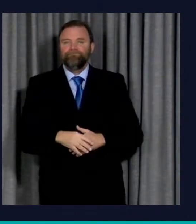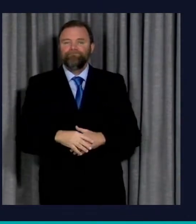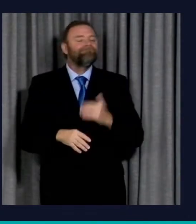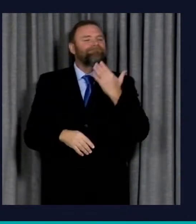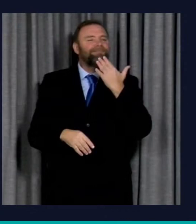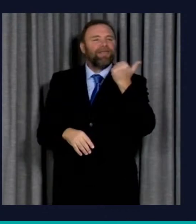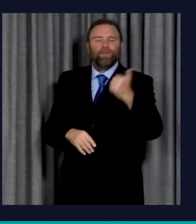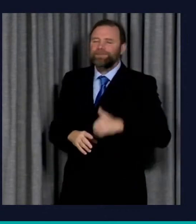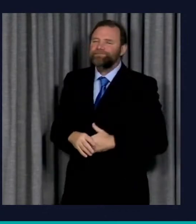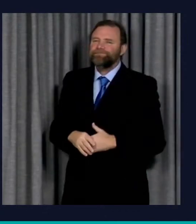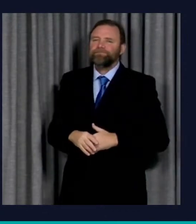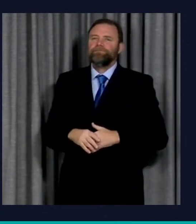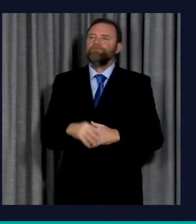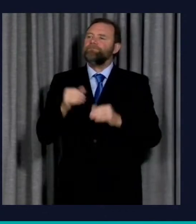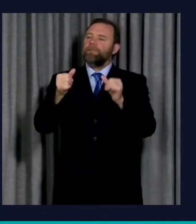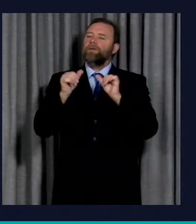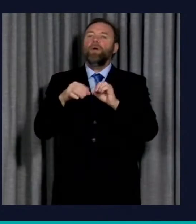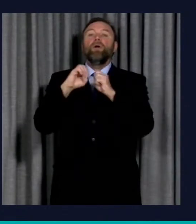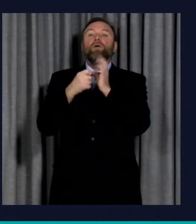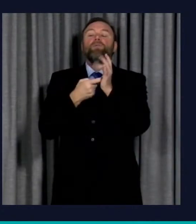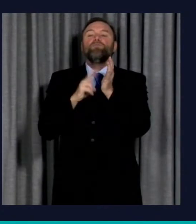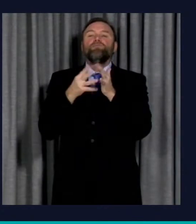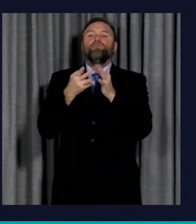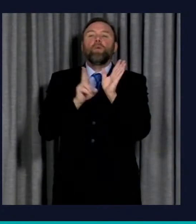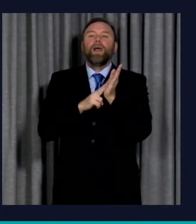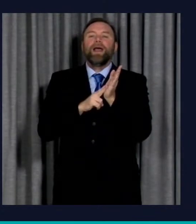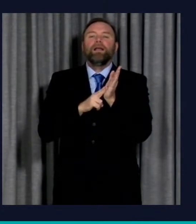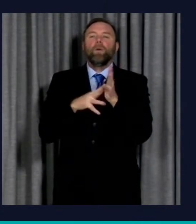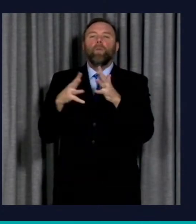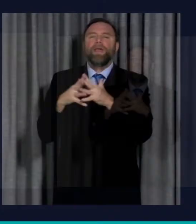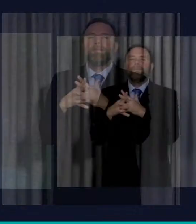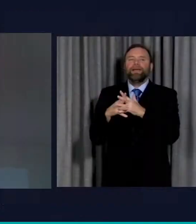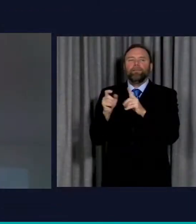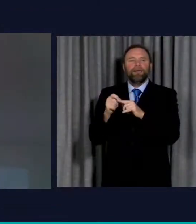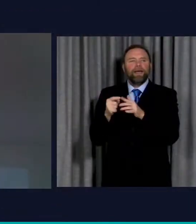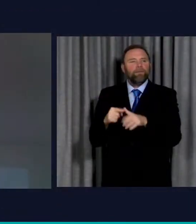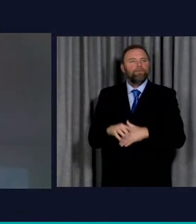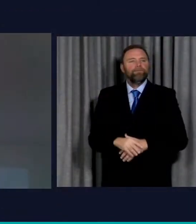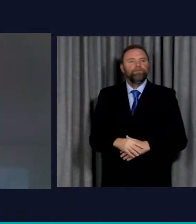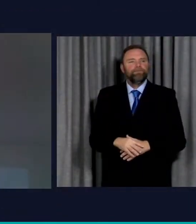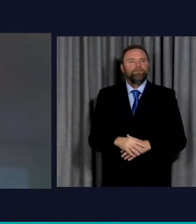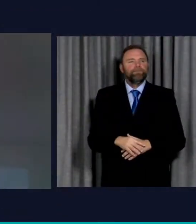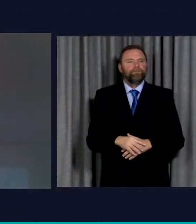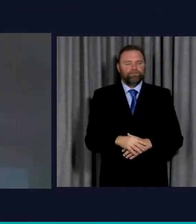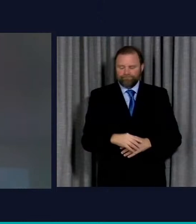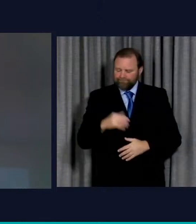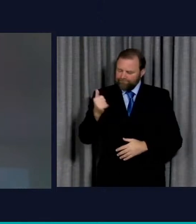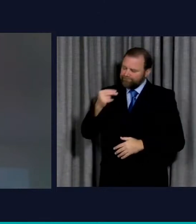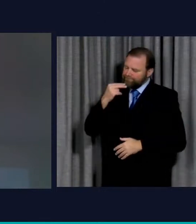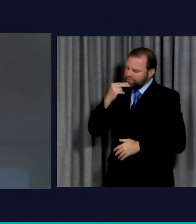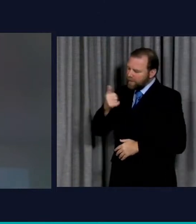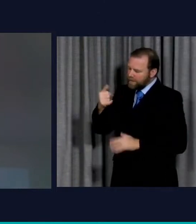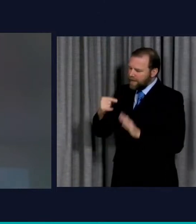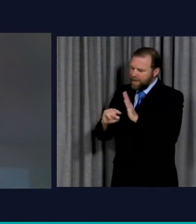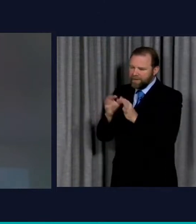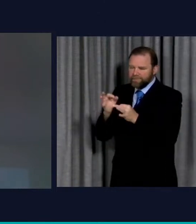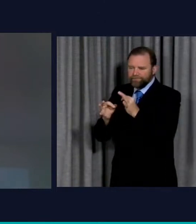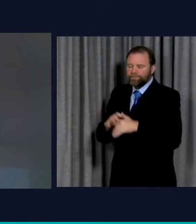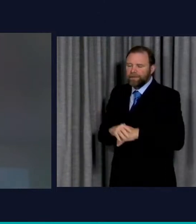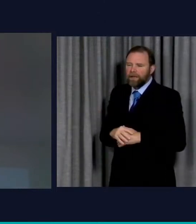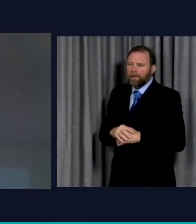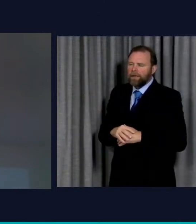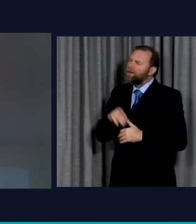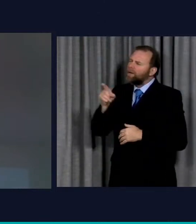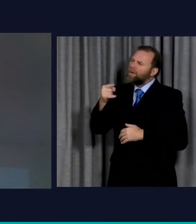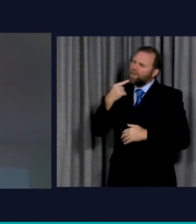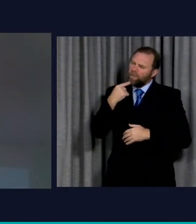Thank you very much. Over to Bronwen Weatherby at PA. Prif Weinidog. You said there's likely to be a huge